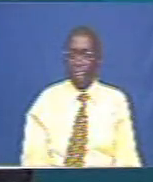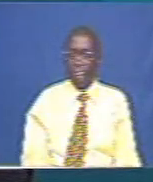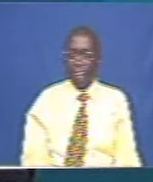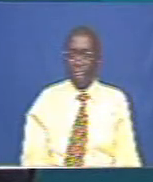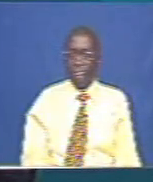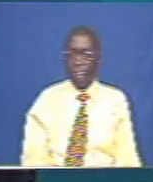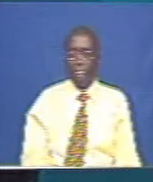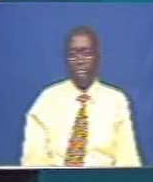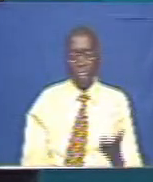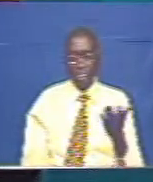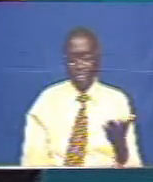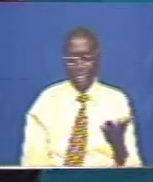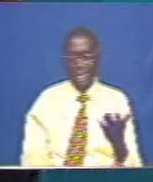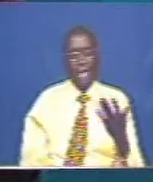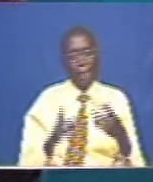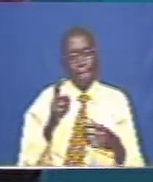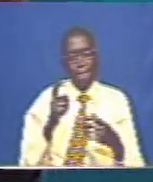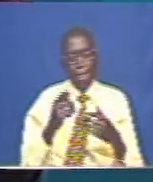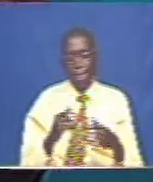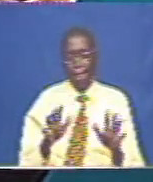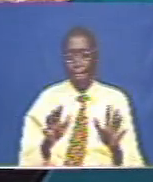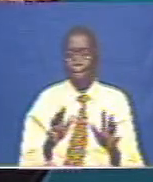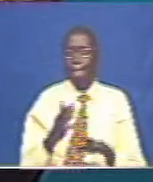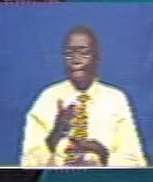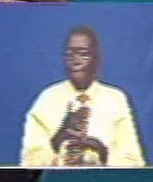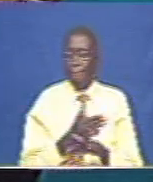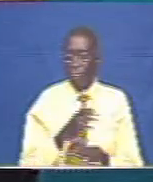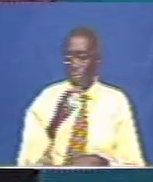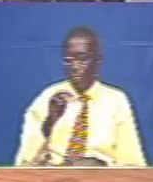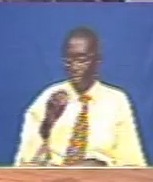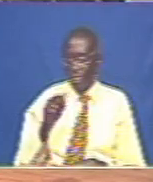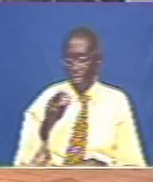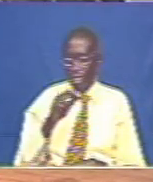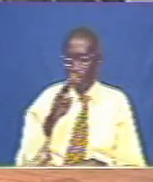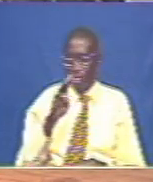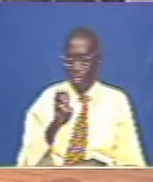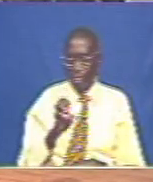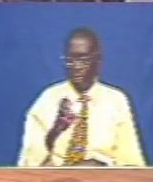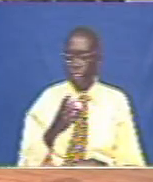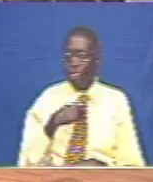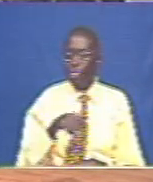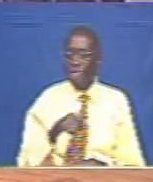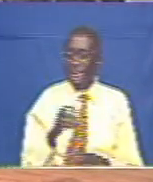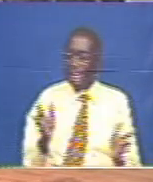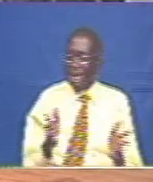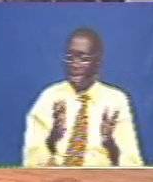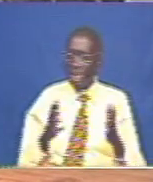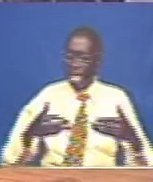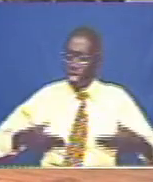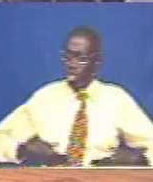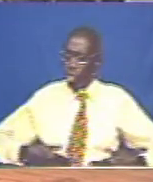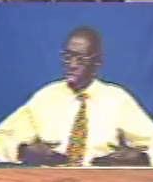Marcy, we have to wind up. But I want to hear from Marube. Yes. How do we encourage, you know, the young